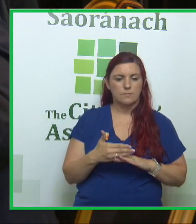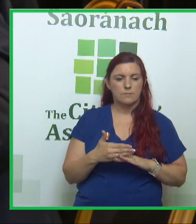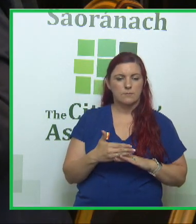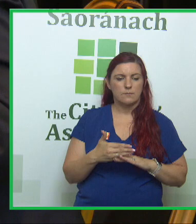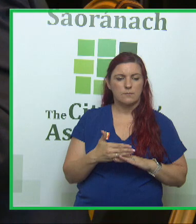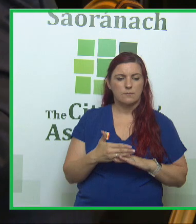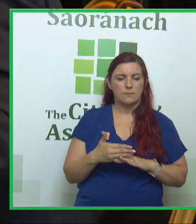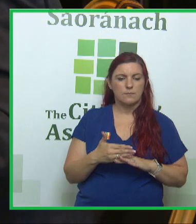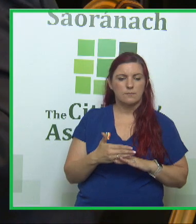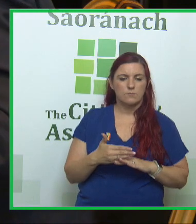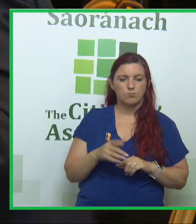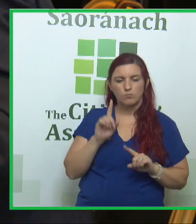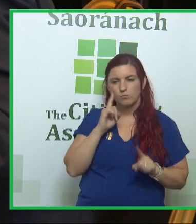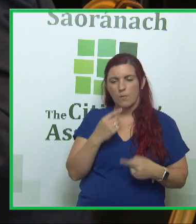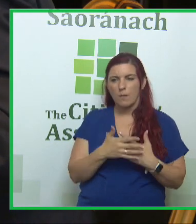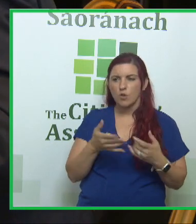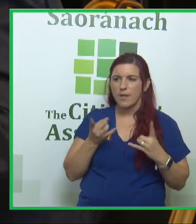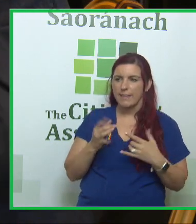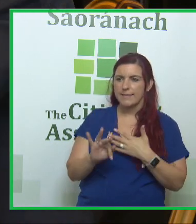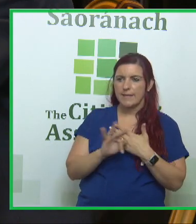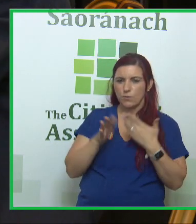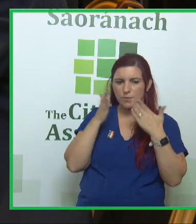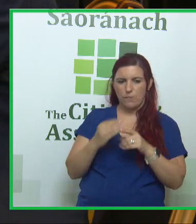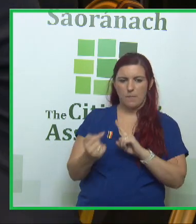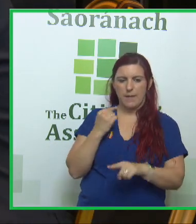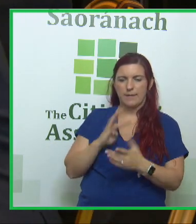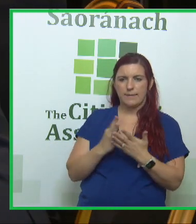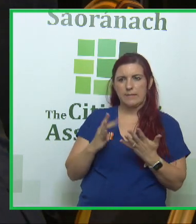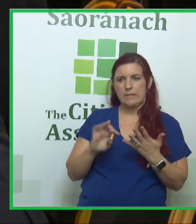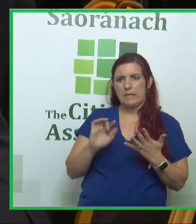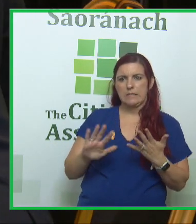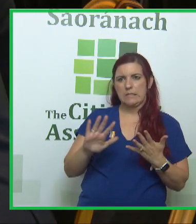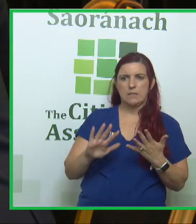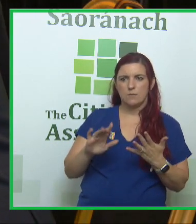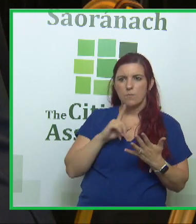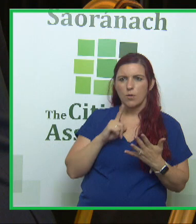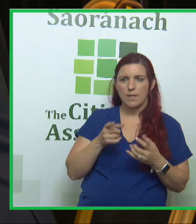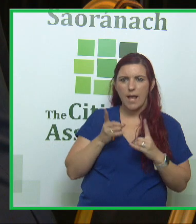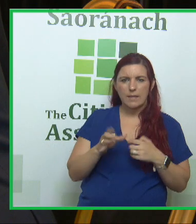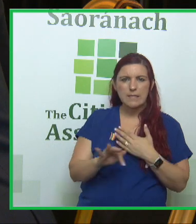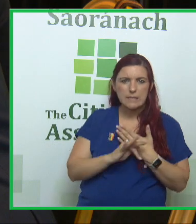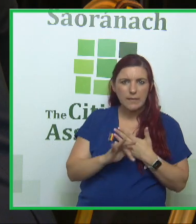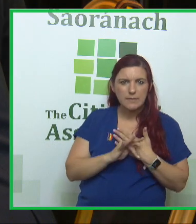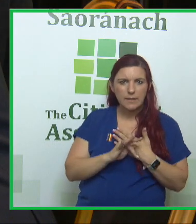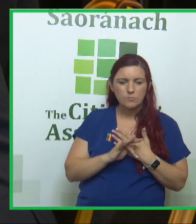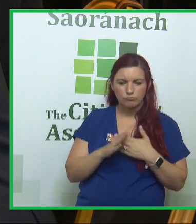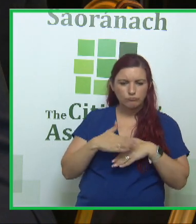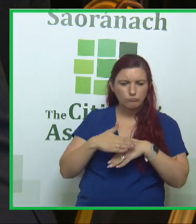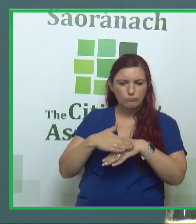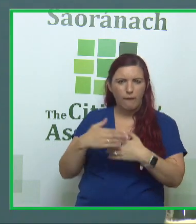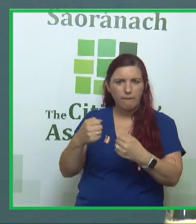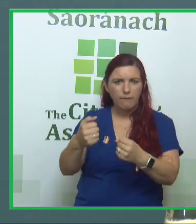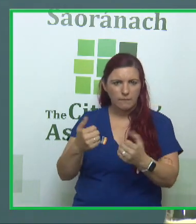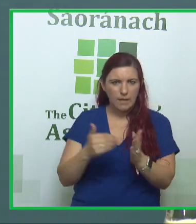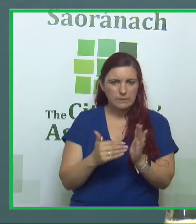I don't know how much health and safety was a focus back in 1993, but health and safety increased all the time